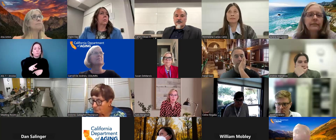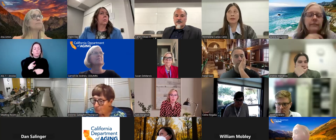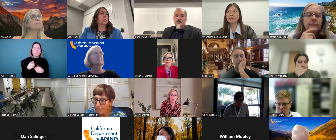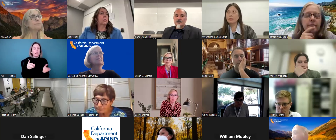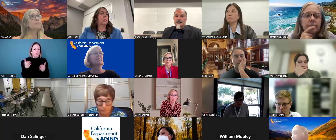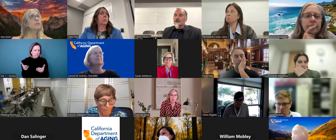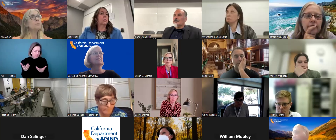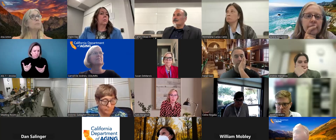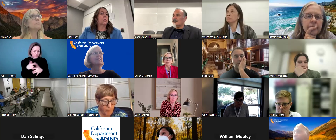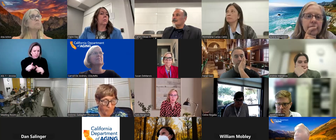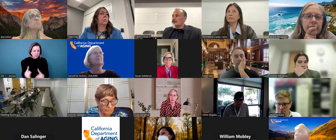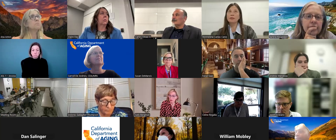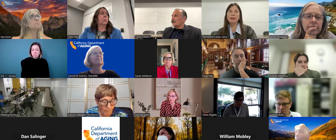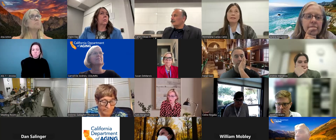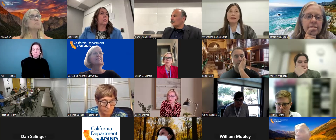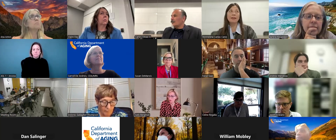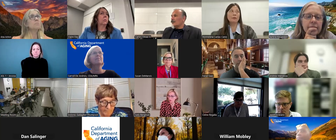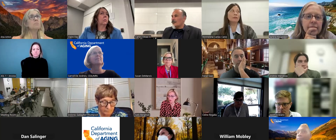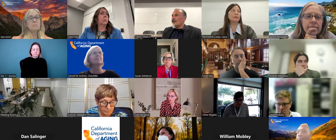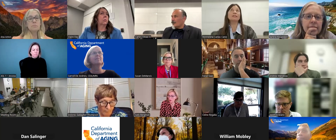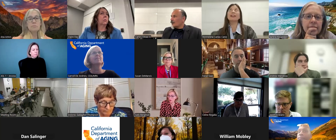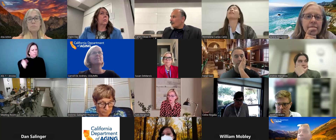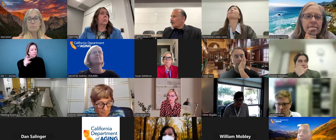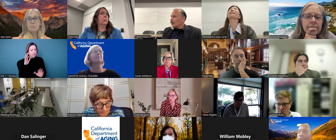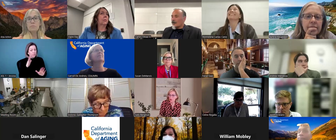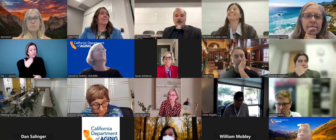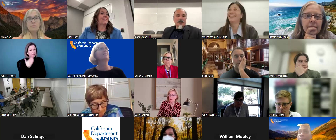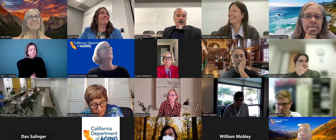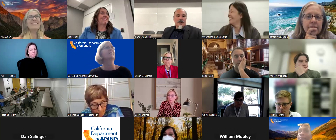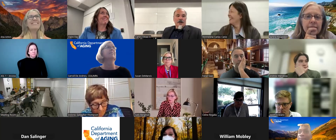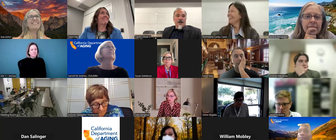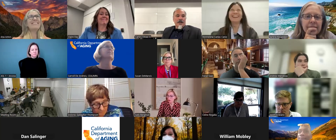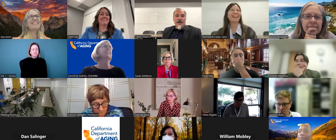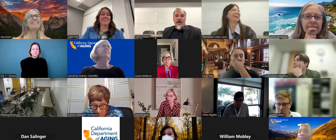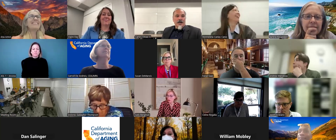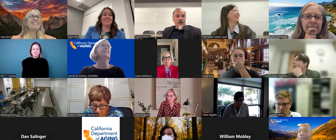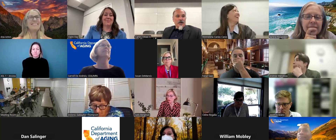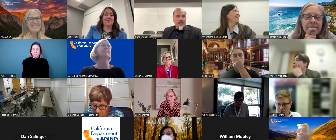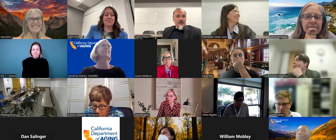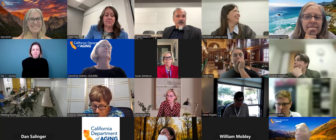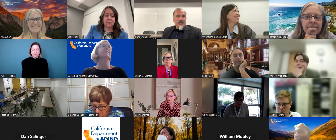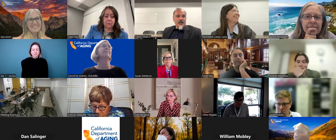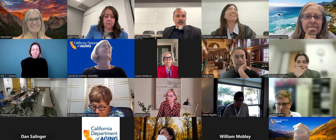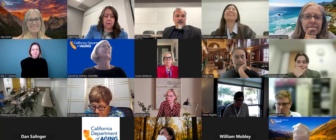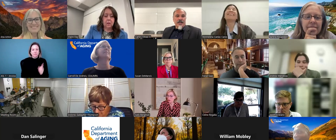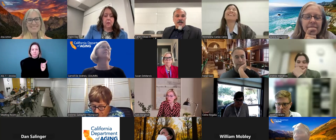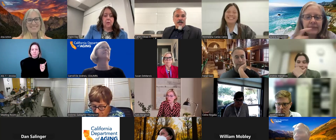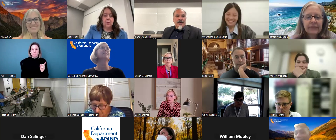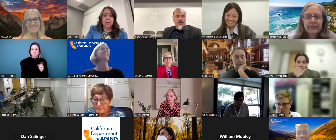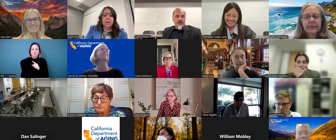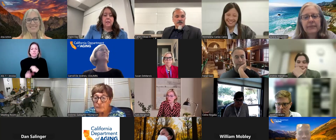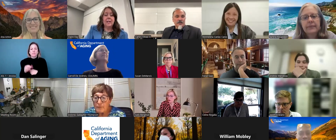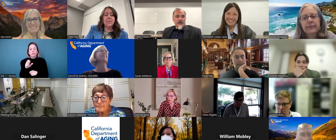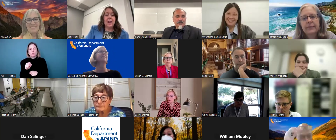time. So, great, thank you. All right. We also have Claire Day